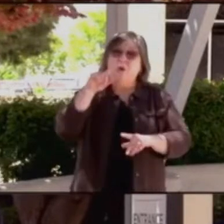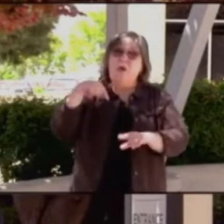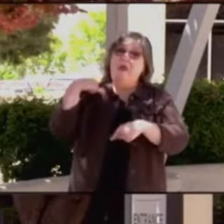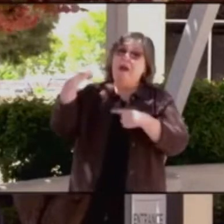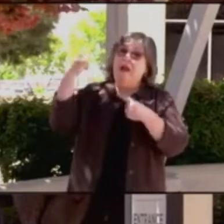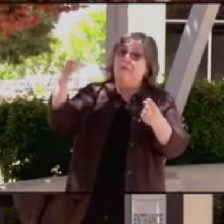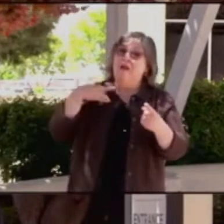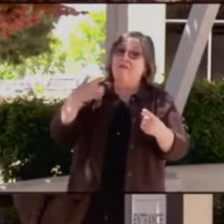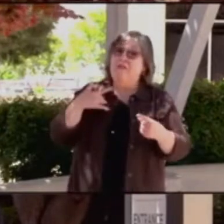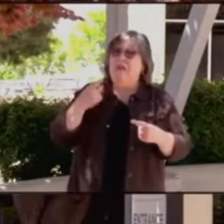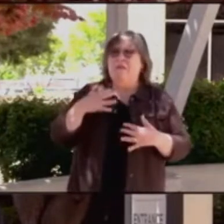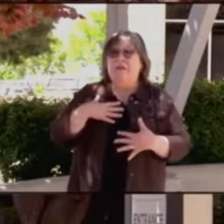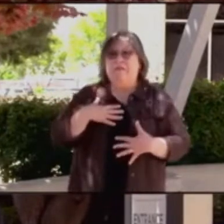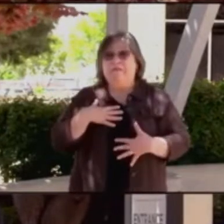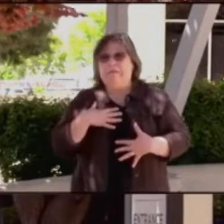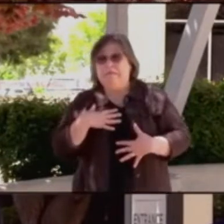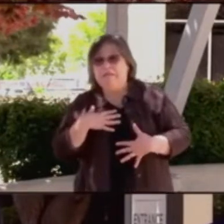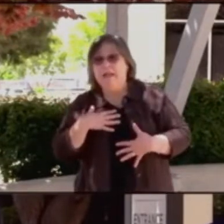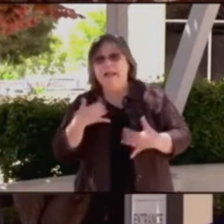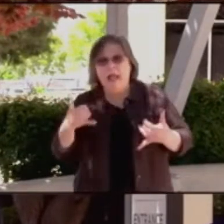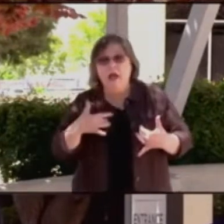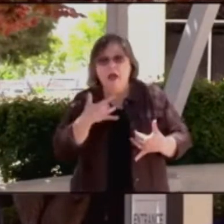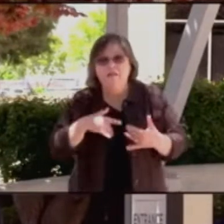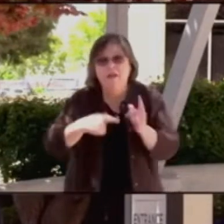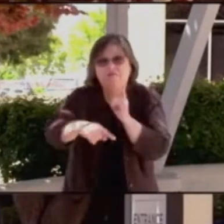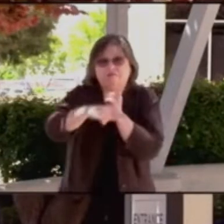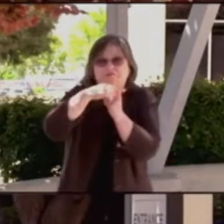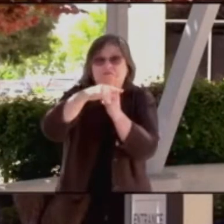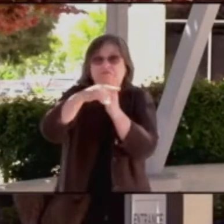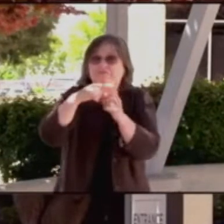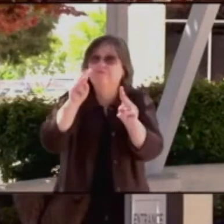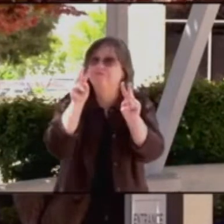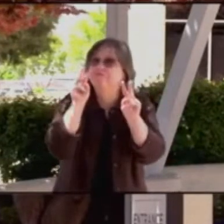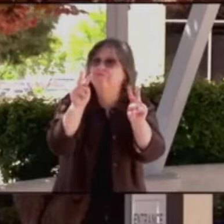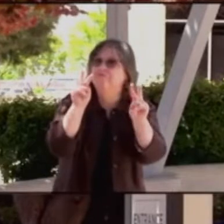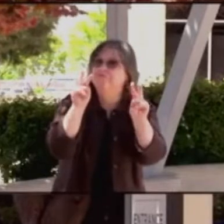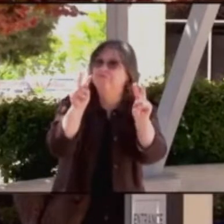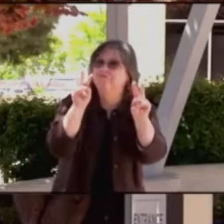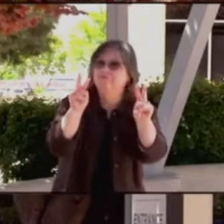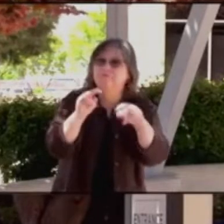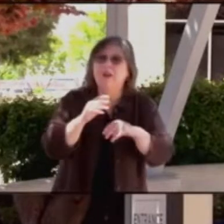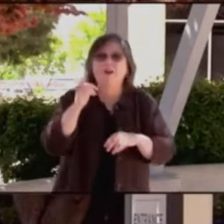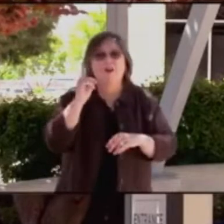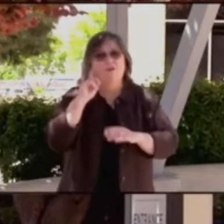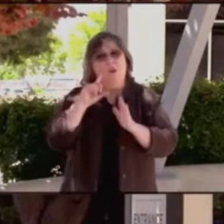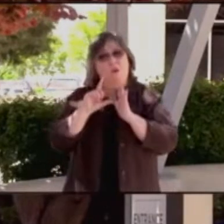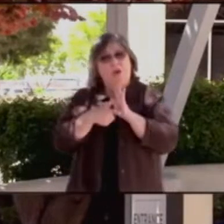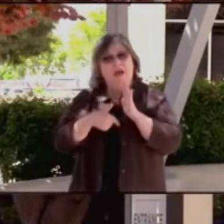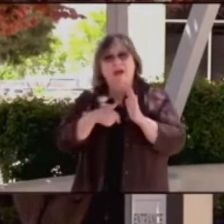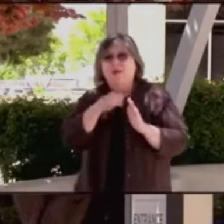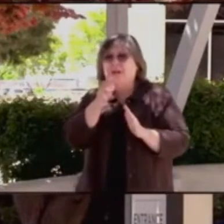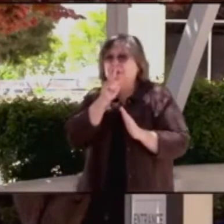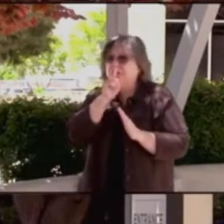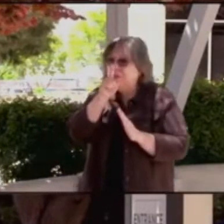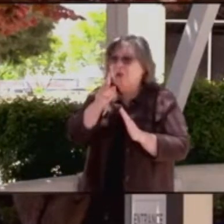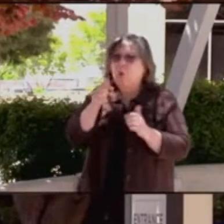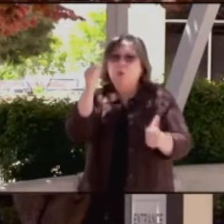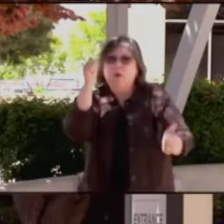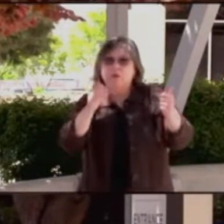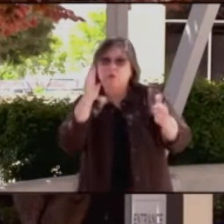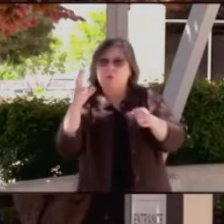For a while, it seemed uncertain to me whether the vaccines or the variants would